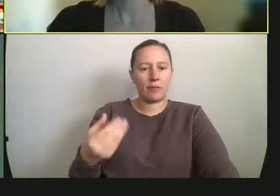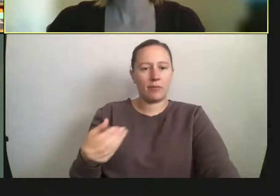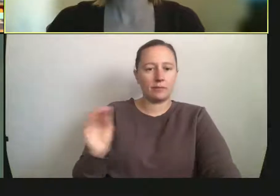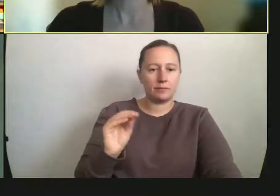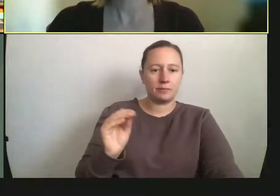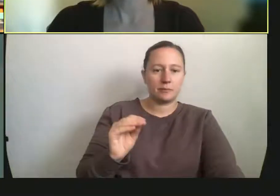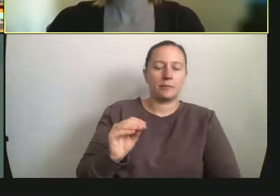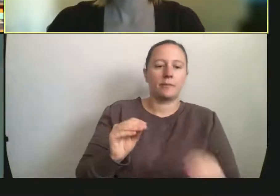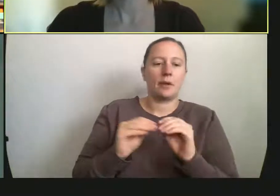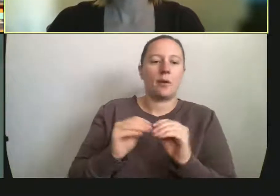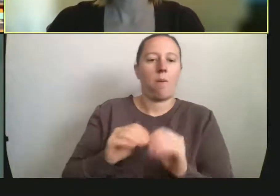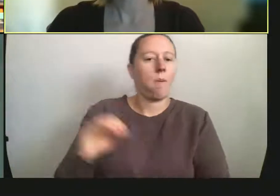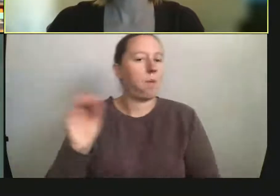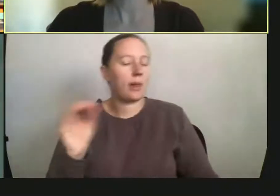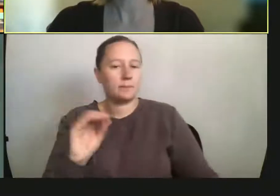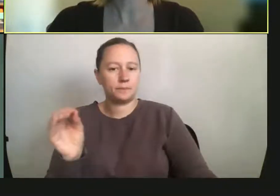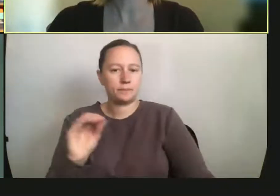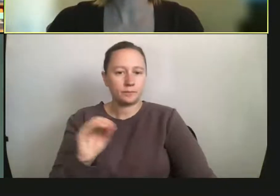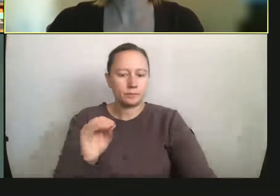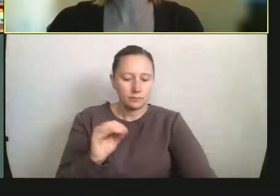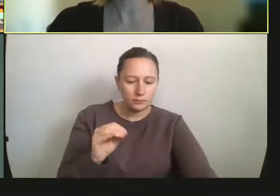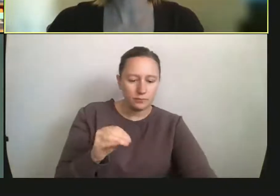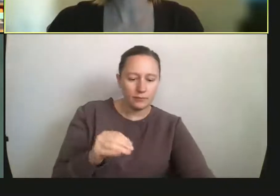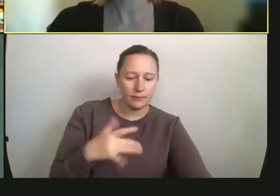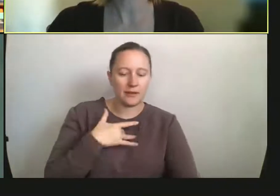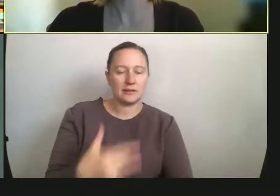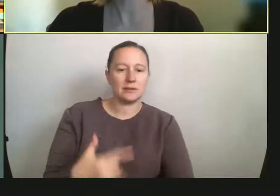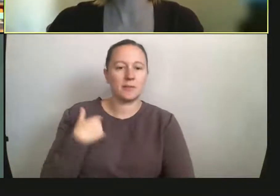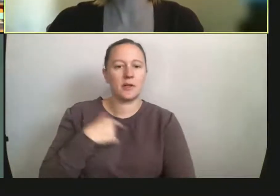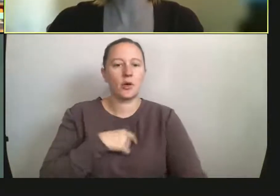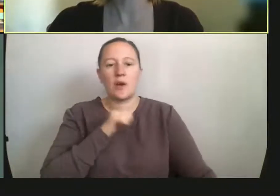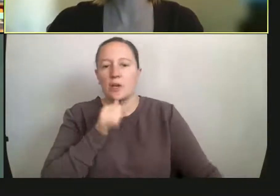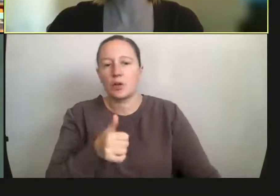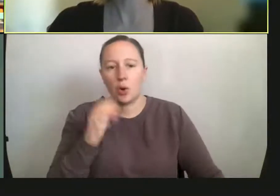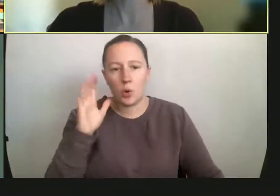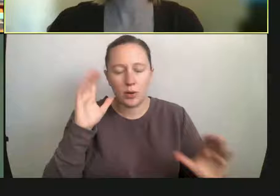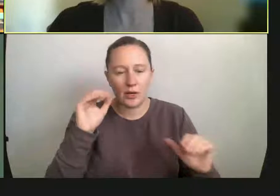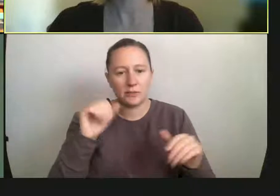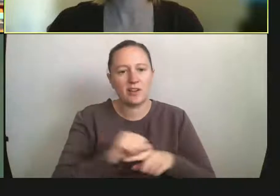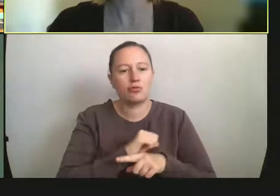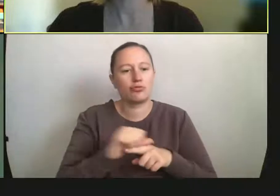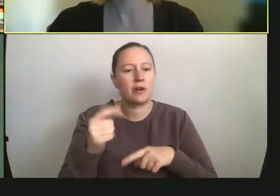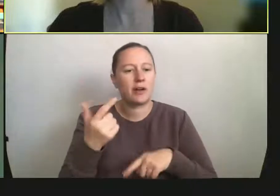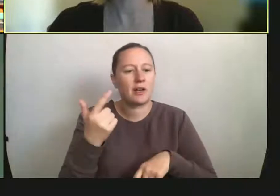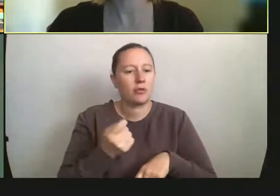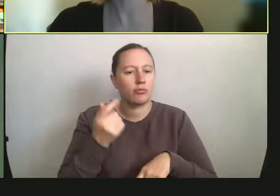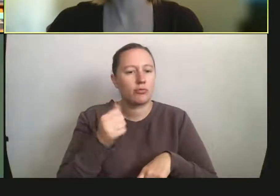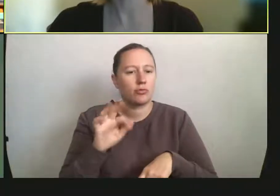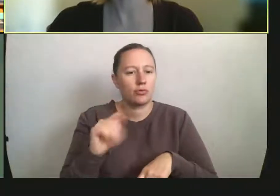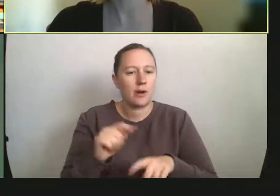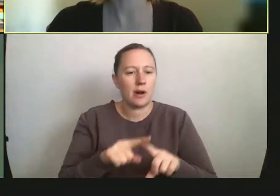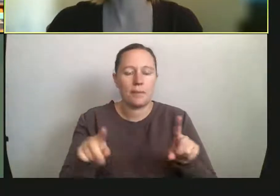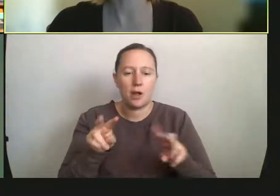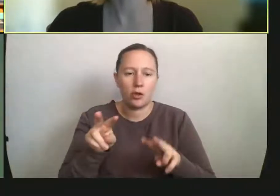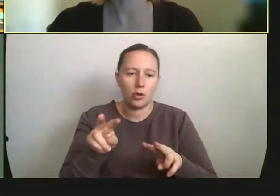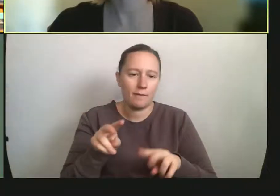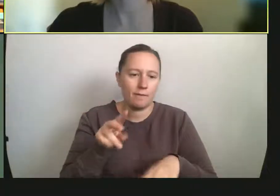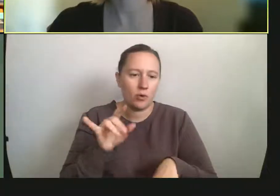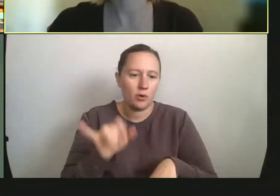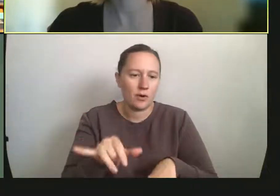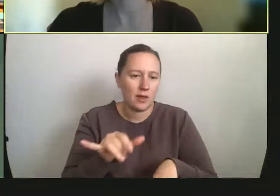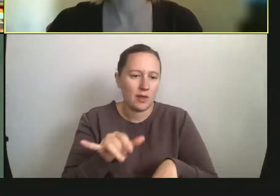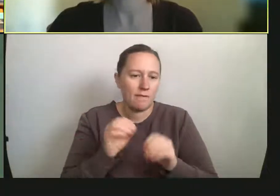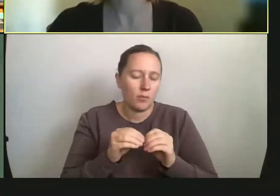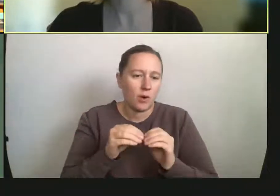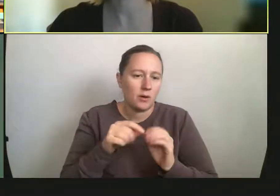sounds good. I would say we generally would not expect that training grants will be subject to the policy, but do stay tuned to more detailed guidance